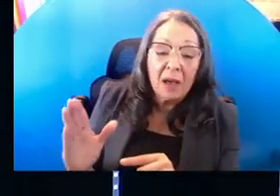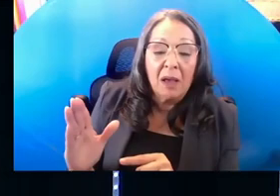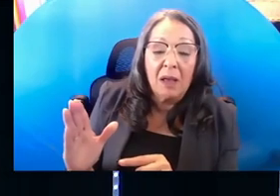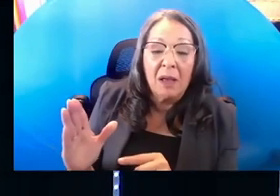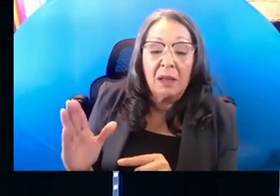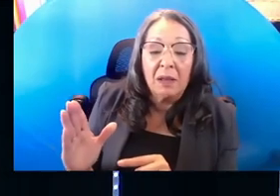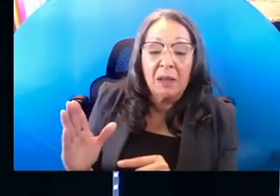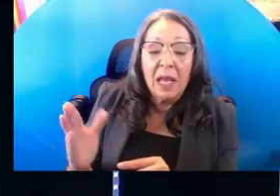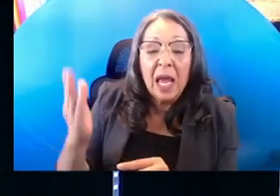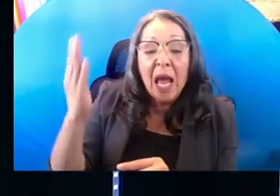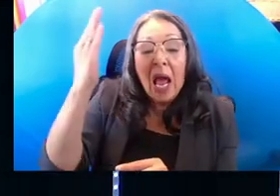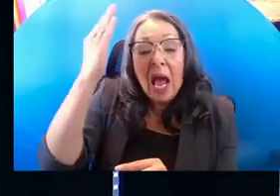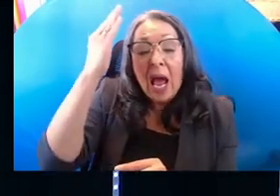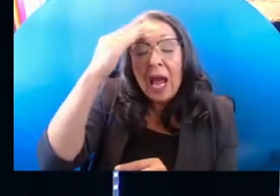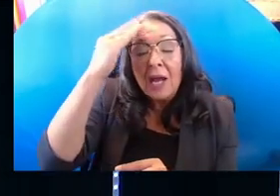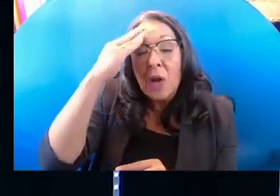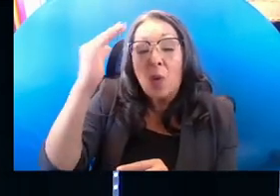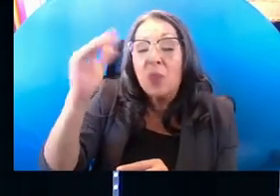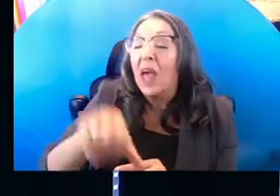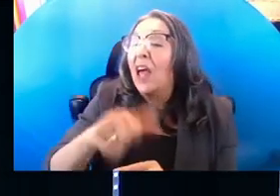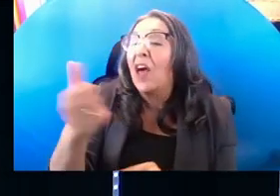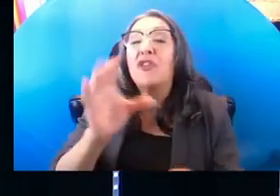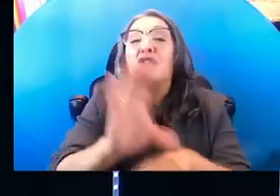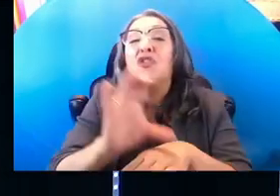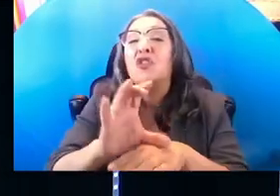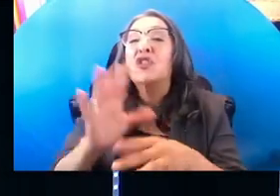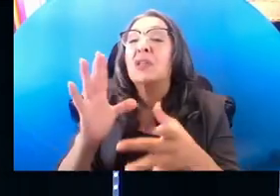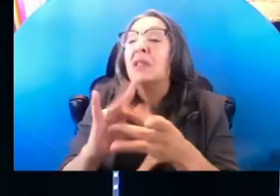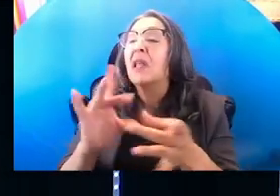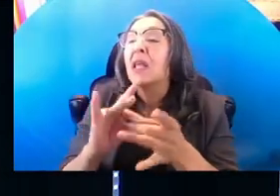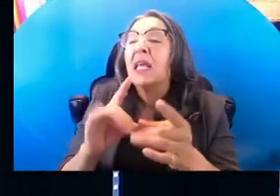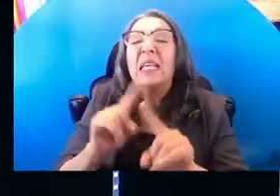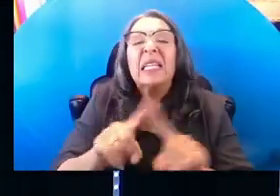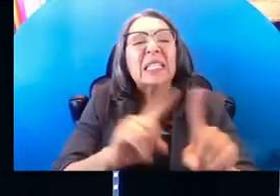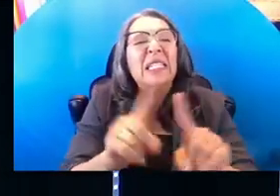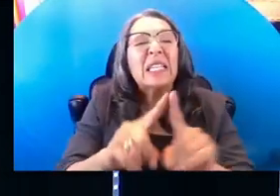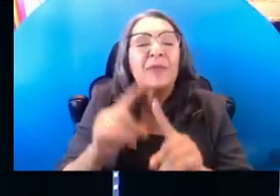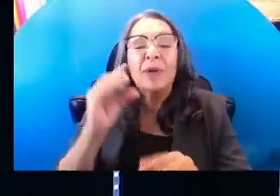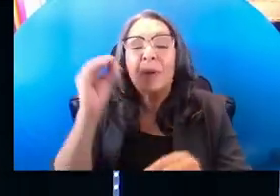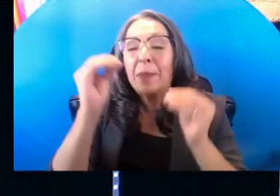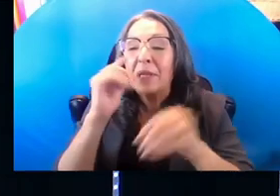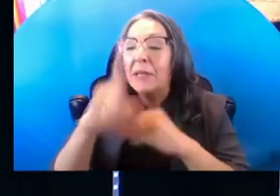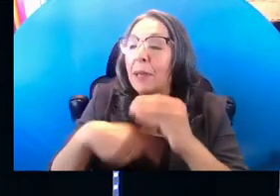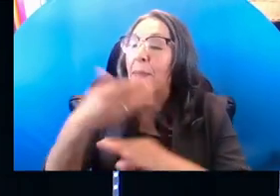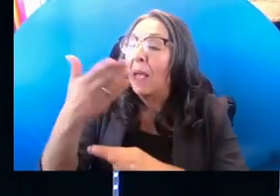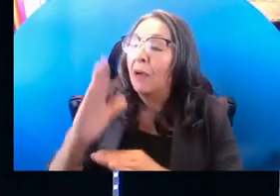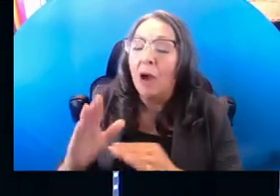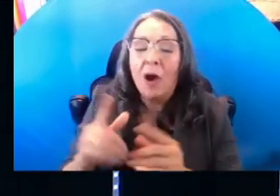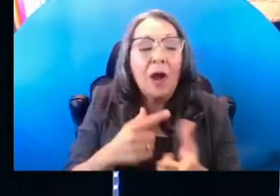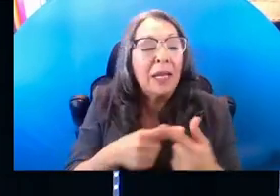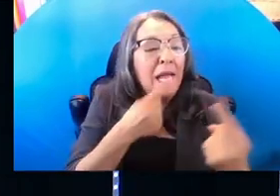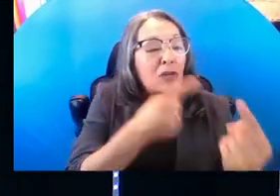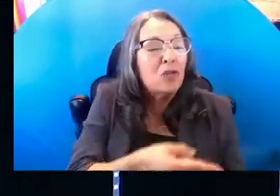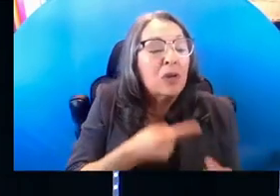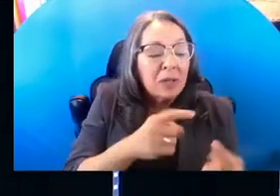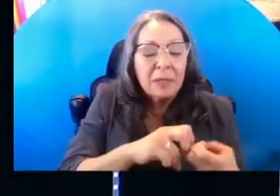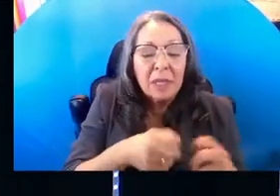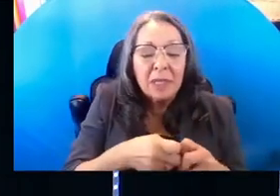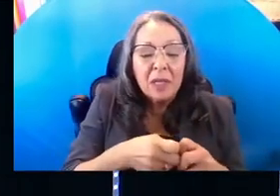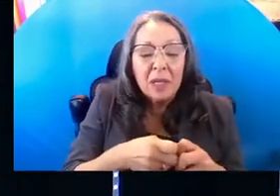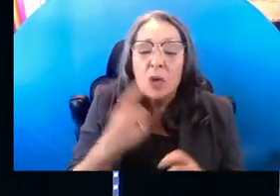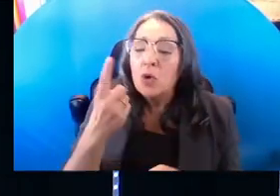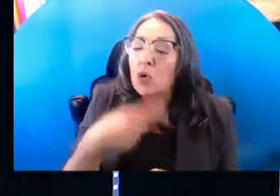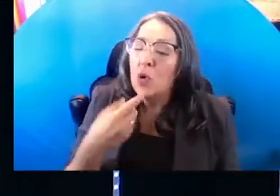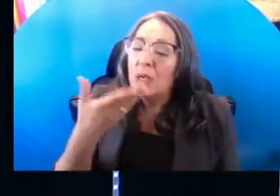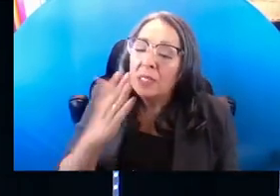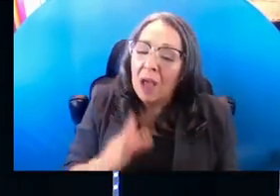I know all these other things. I've been told other things in other churches about God, or I've experienced trials in my life. It's like, what about all that stuff? Like, who really is God? God is good. I'll